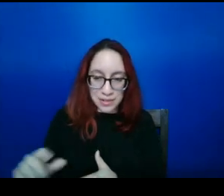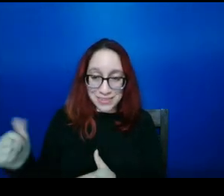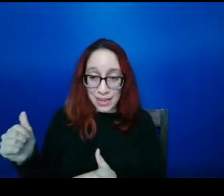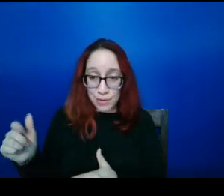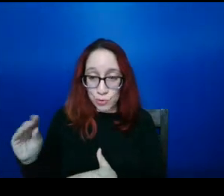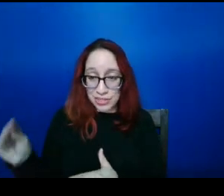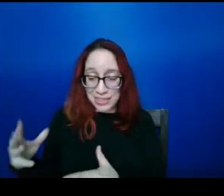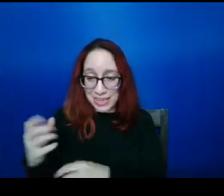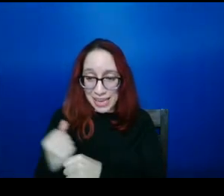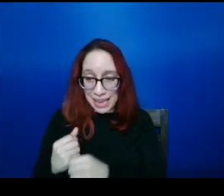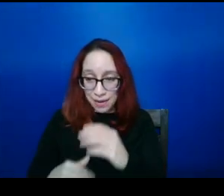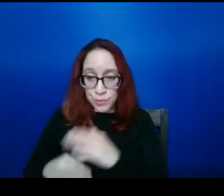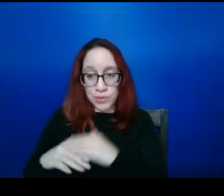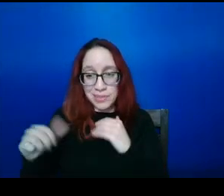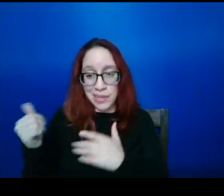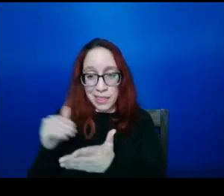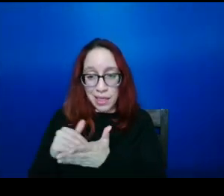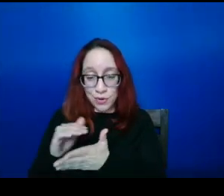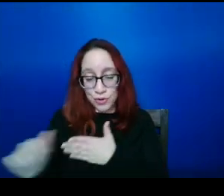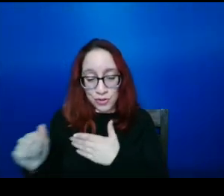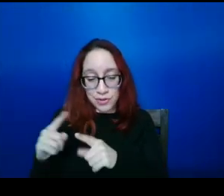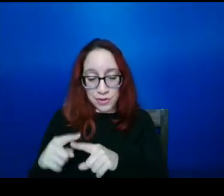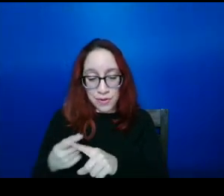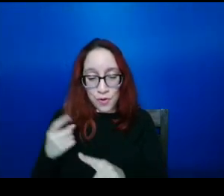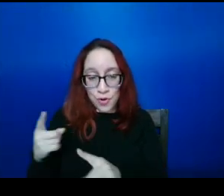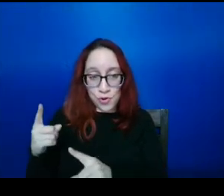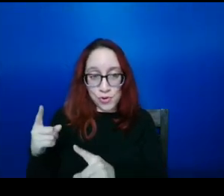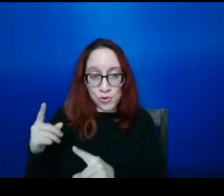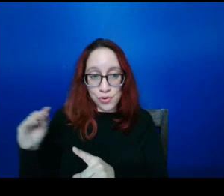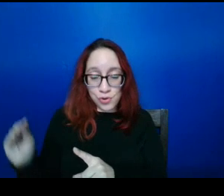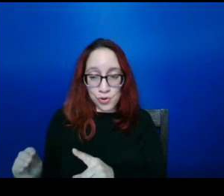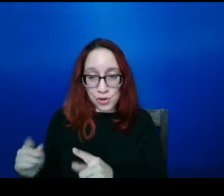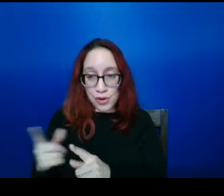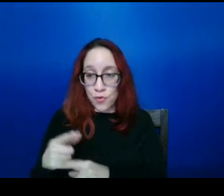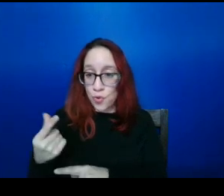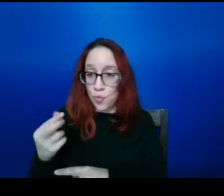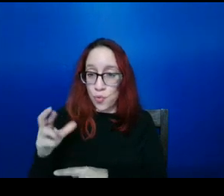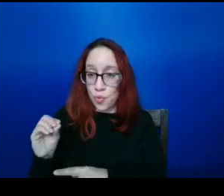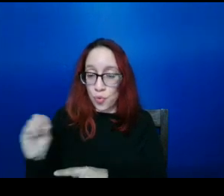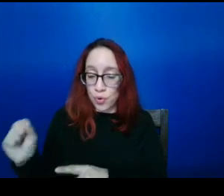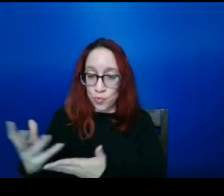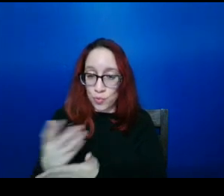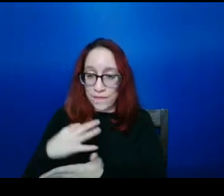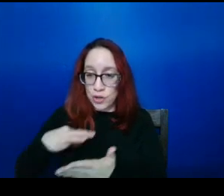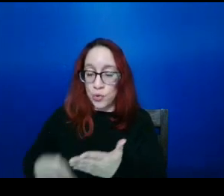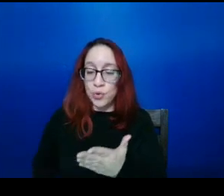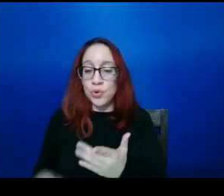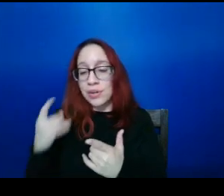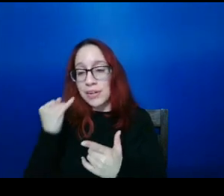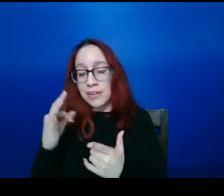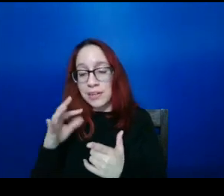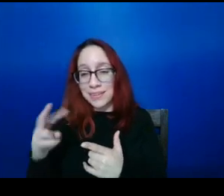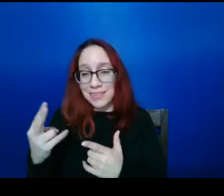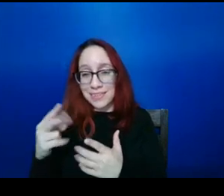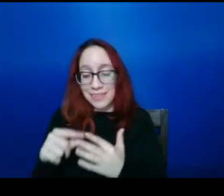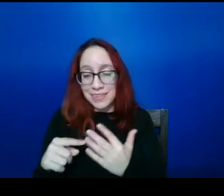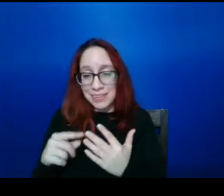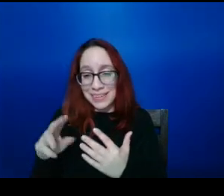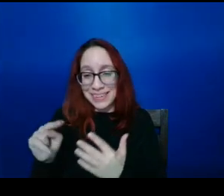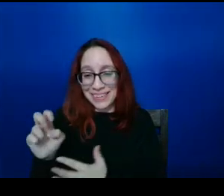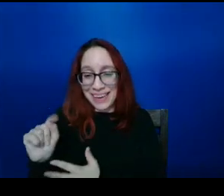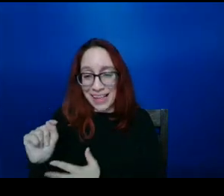they'd be eligible for $10,000. And again, that's based off of your percentage decrease in gross revenue. The second option would be a percentage decrease in net